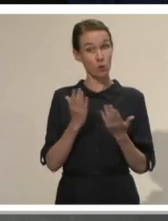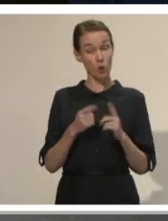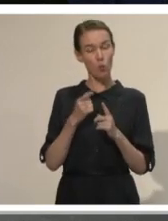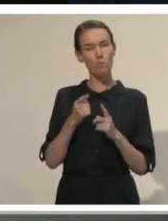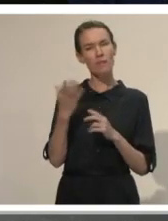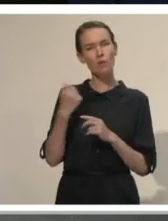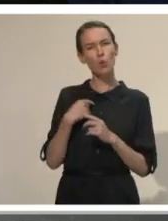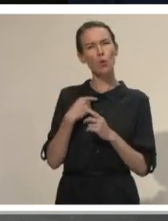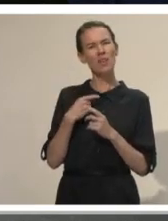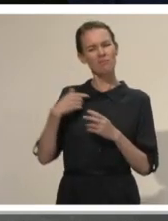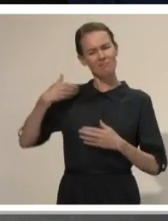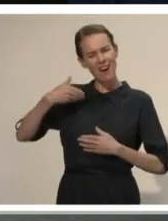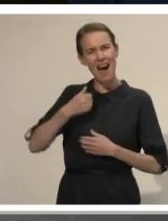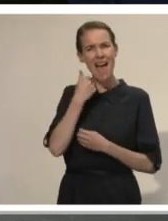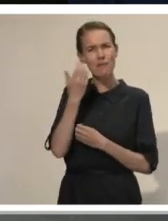Well, by